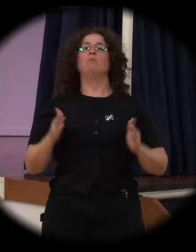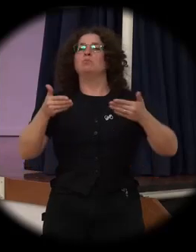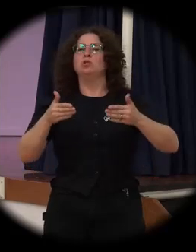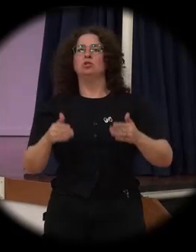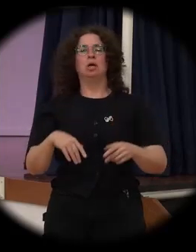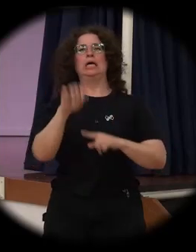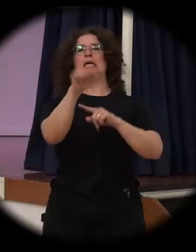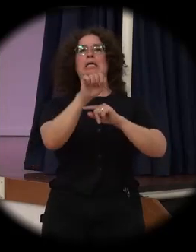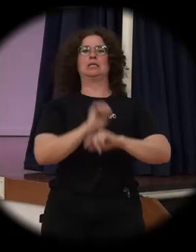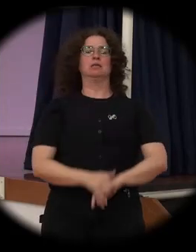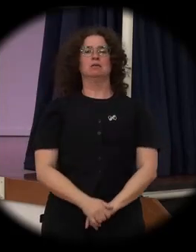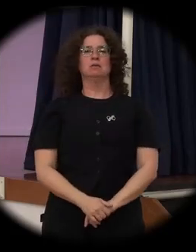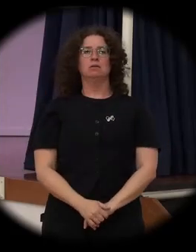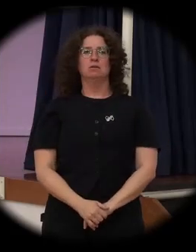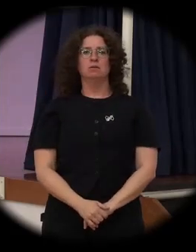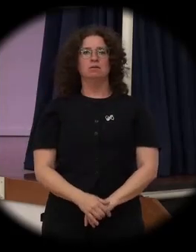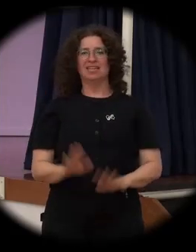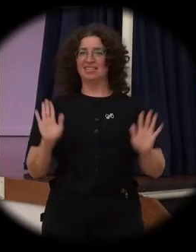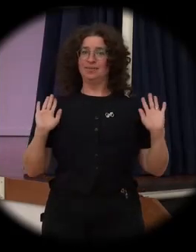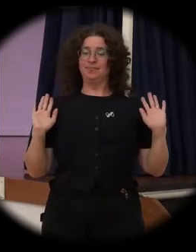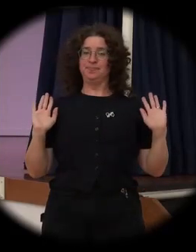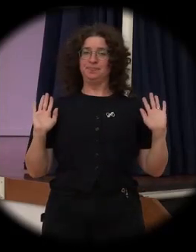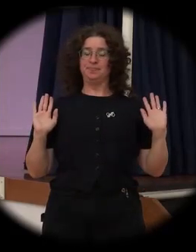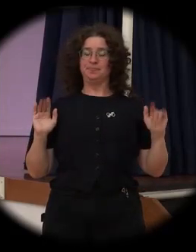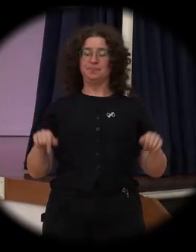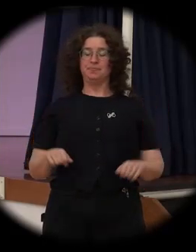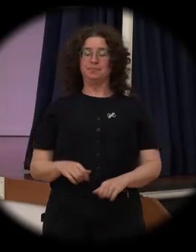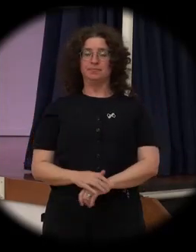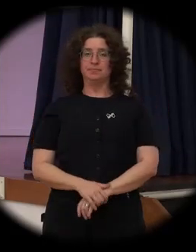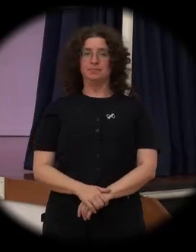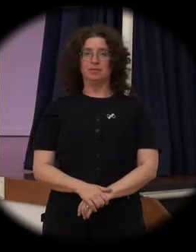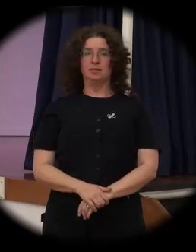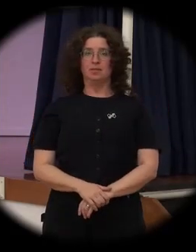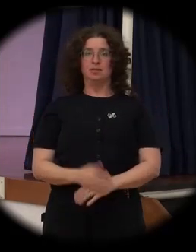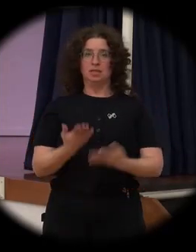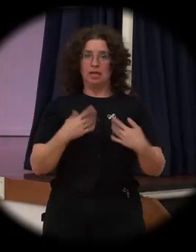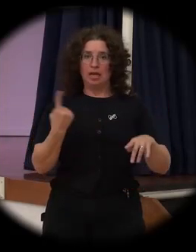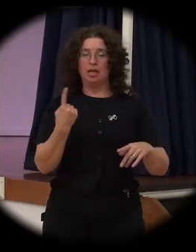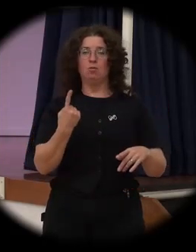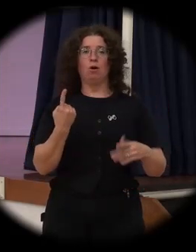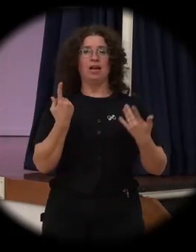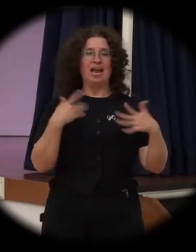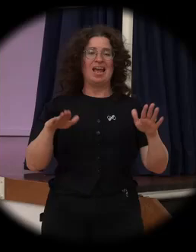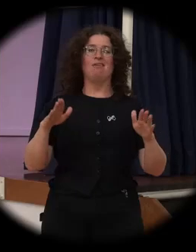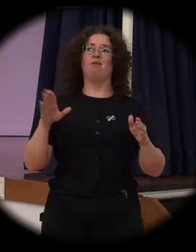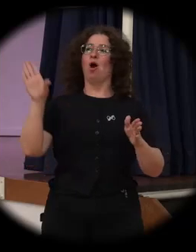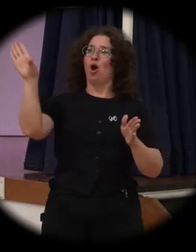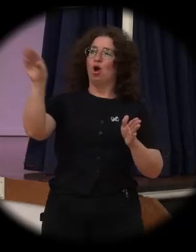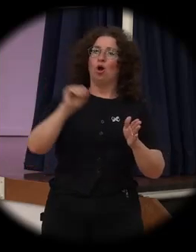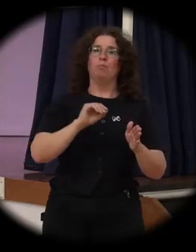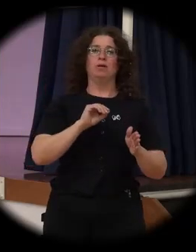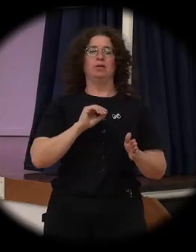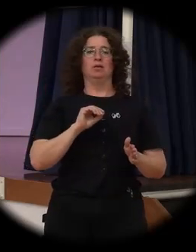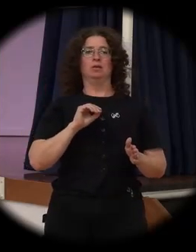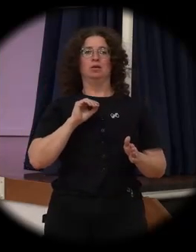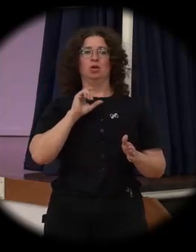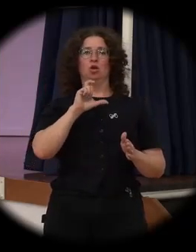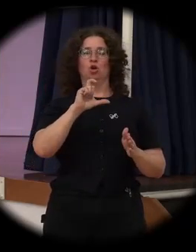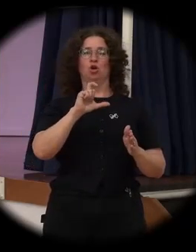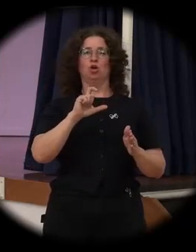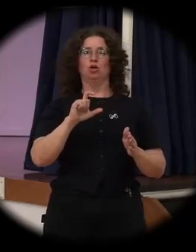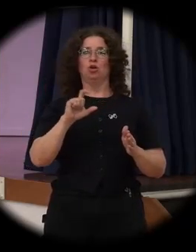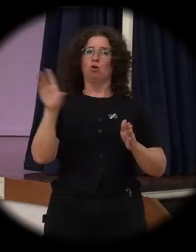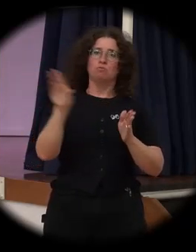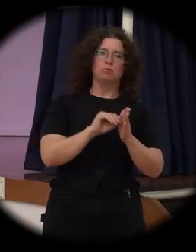say yes, and then you're done. So anyone who's ever like copied a console command from say a Stack